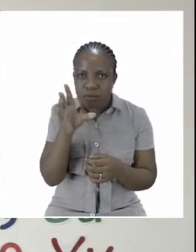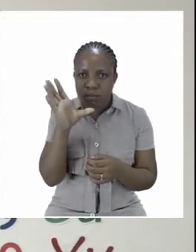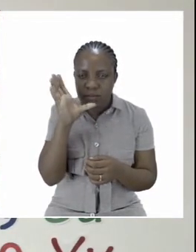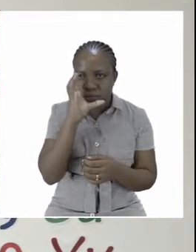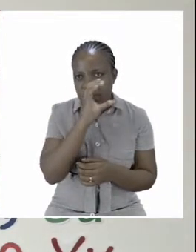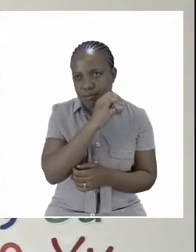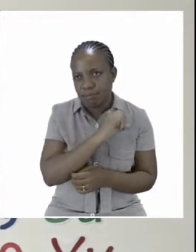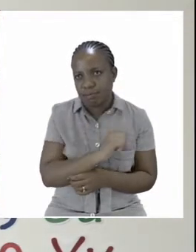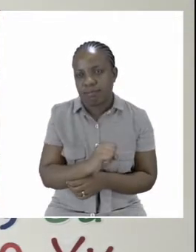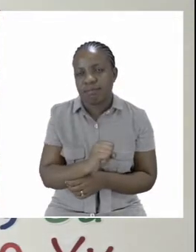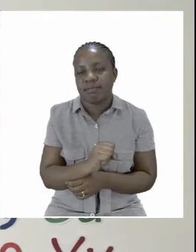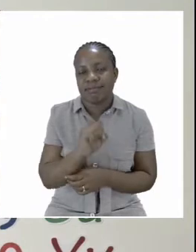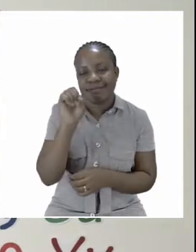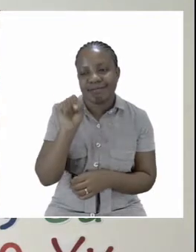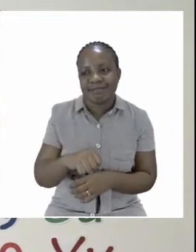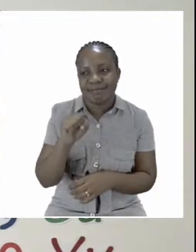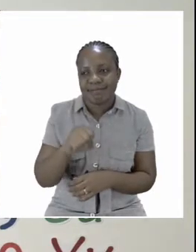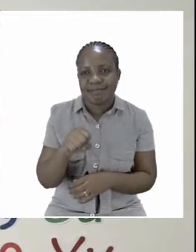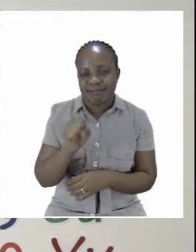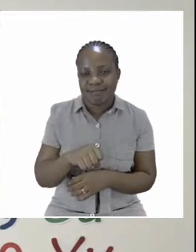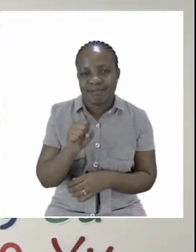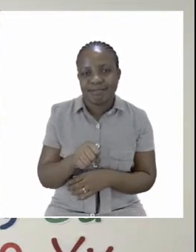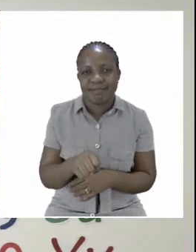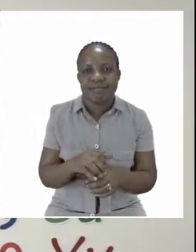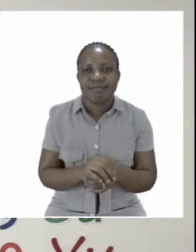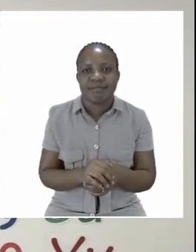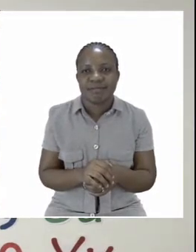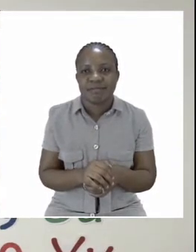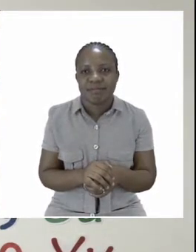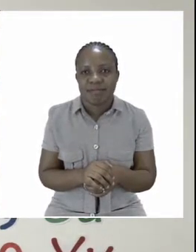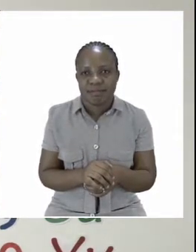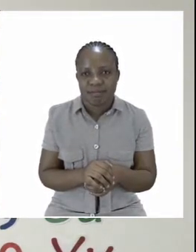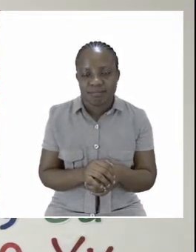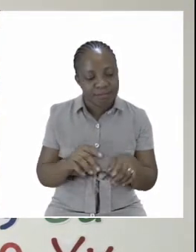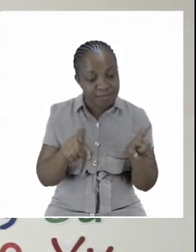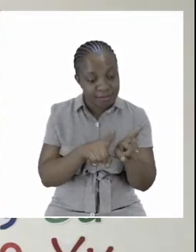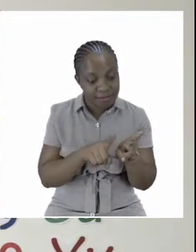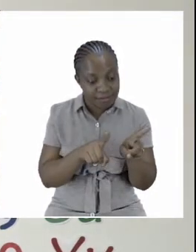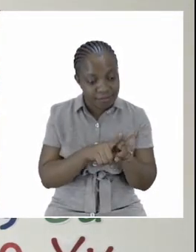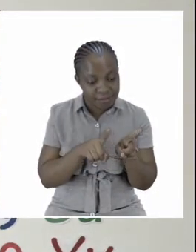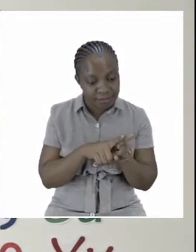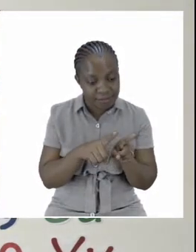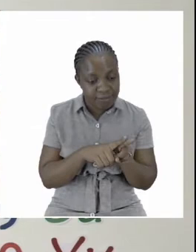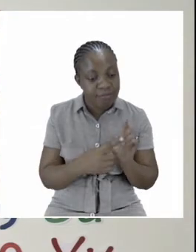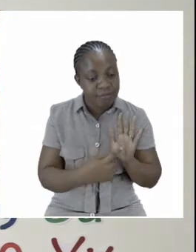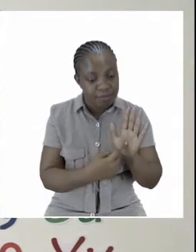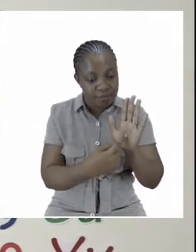Yes, there is a circle missing. So I'm going to draw my circle. I'm going to go